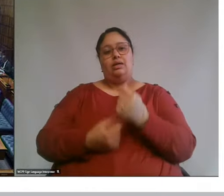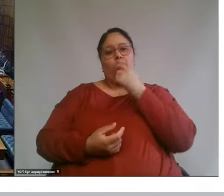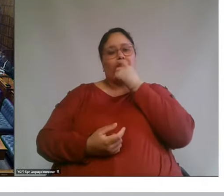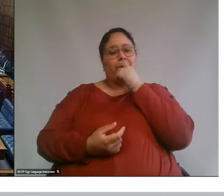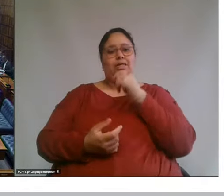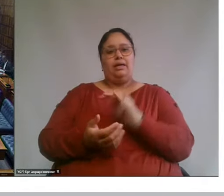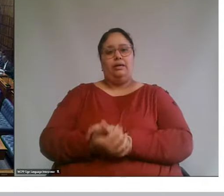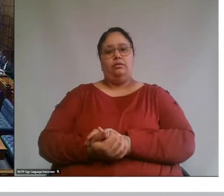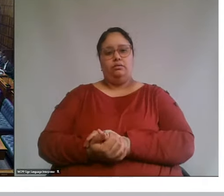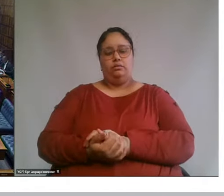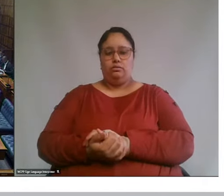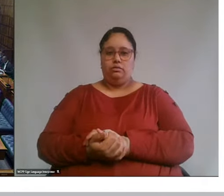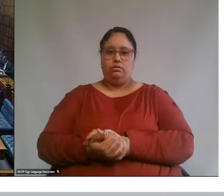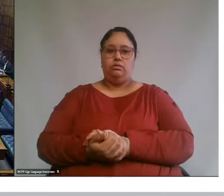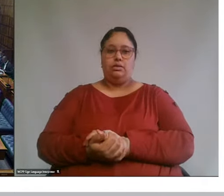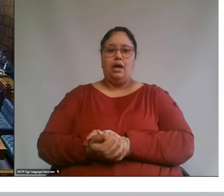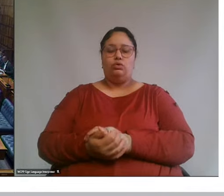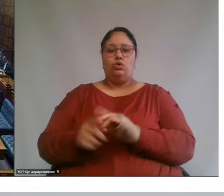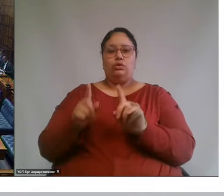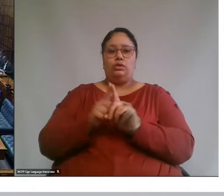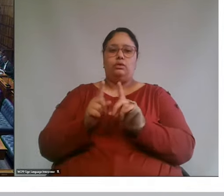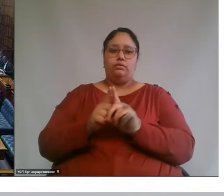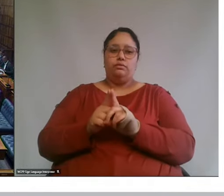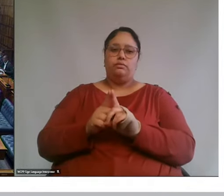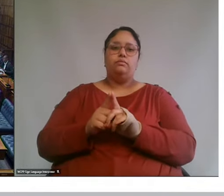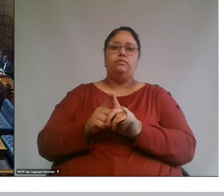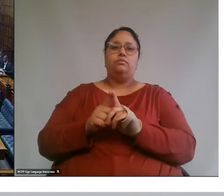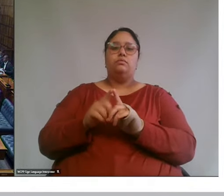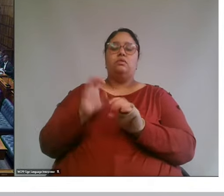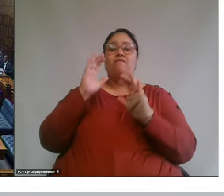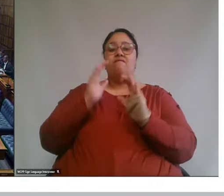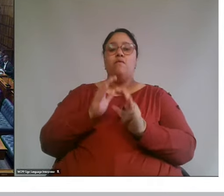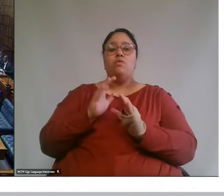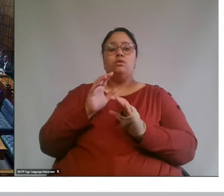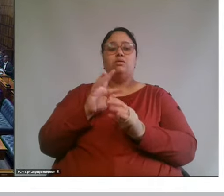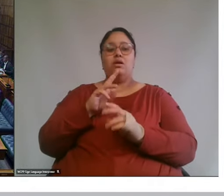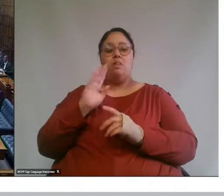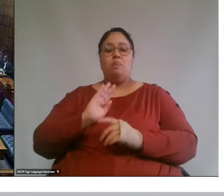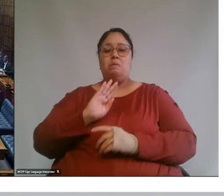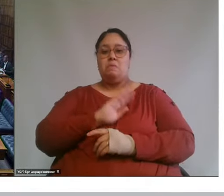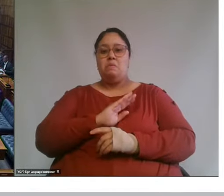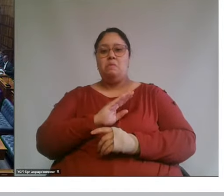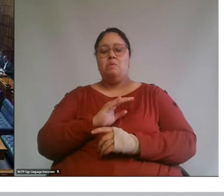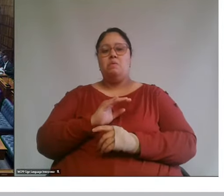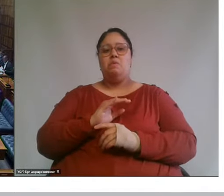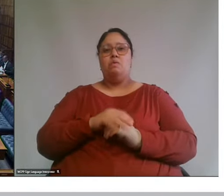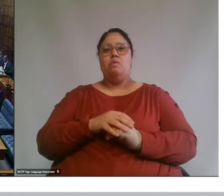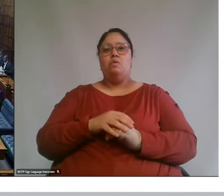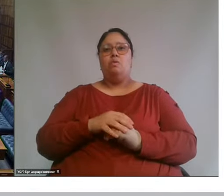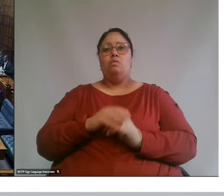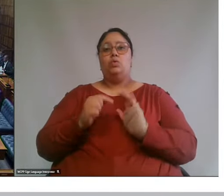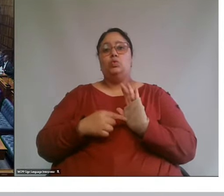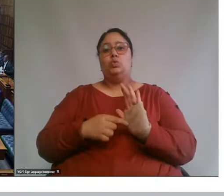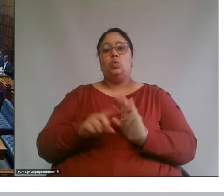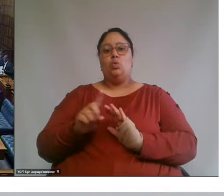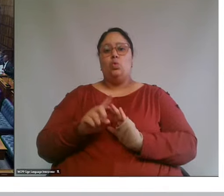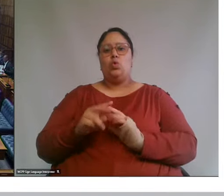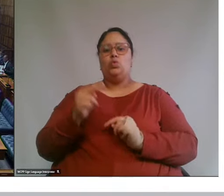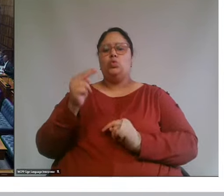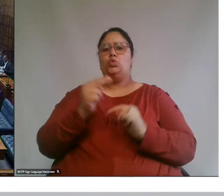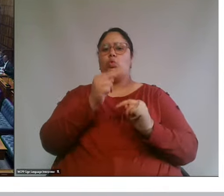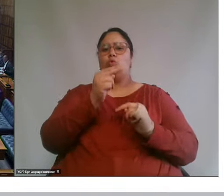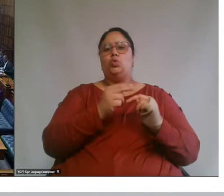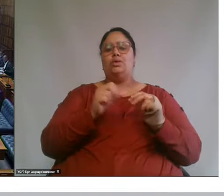relationship building and so forth with tnpa another Focus that the board uh sort of um highlighted was the shorten